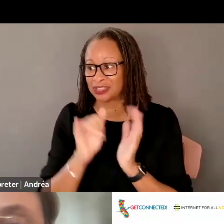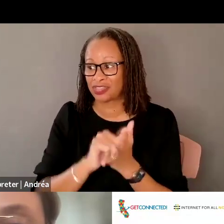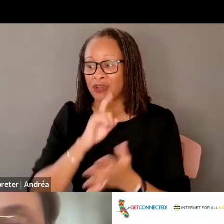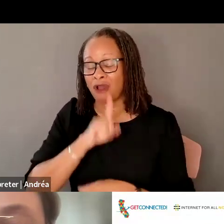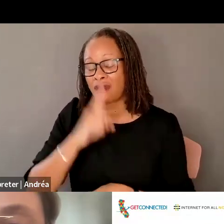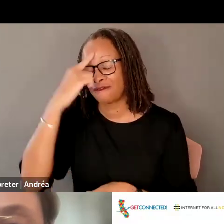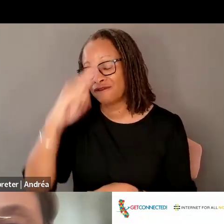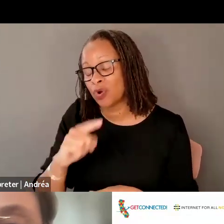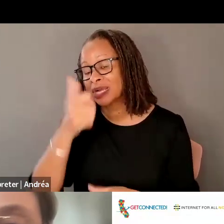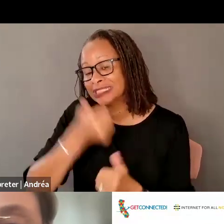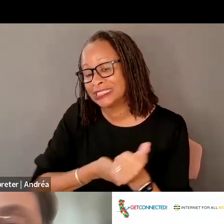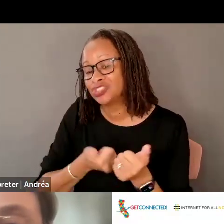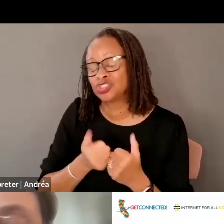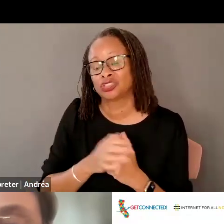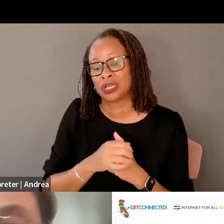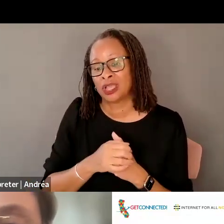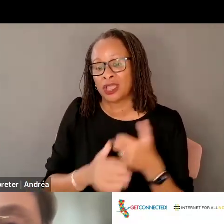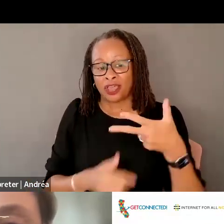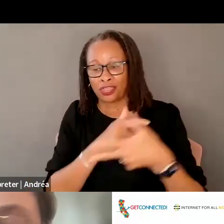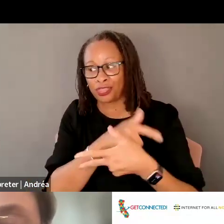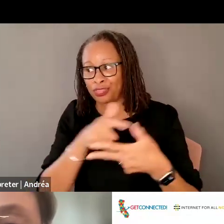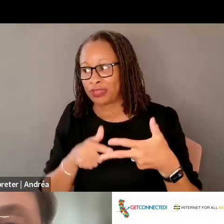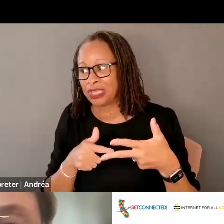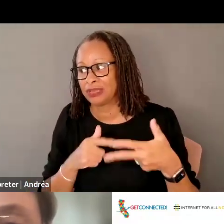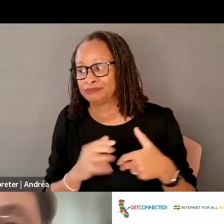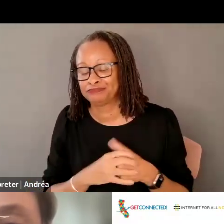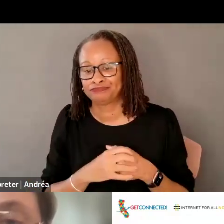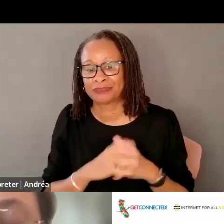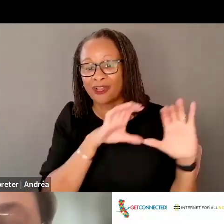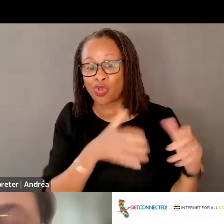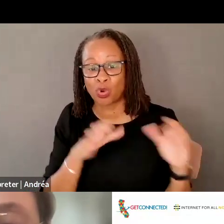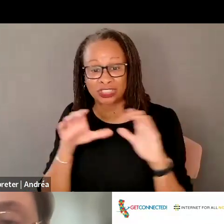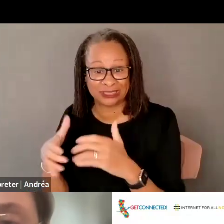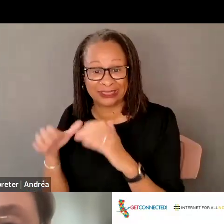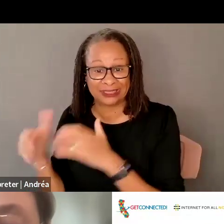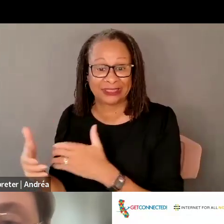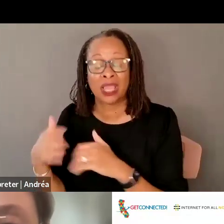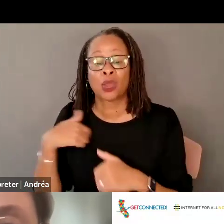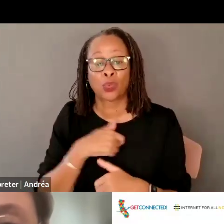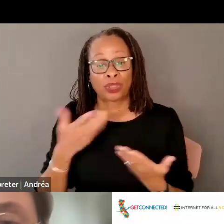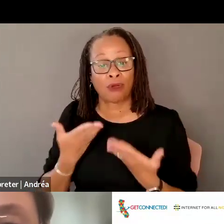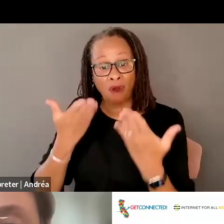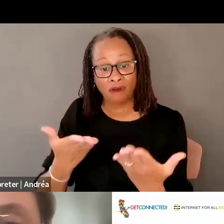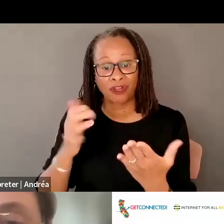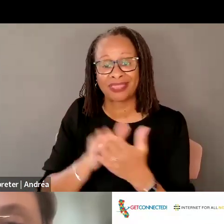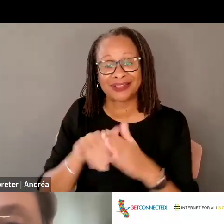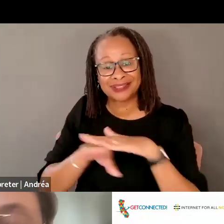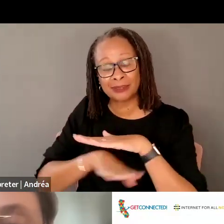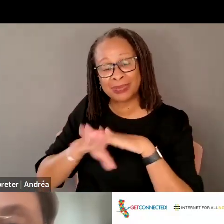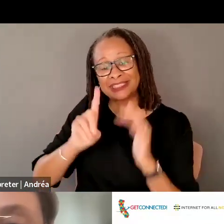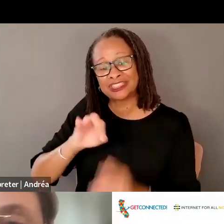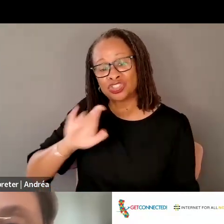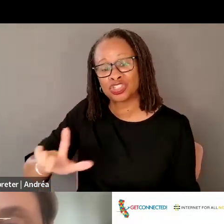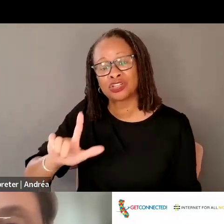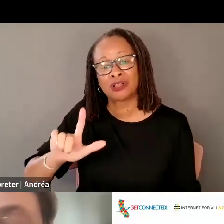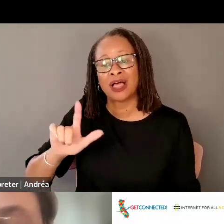each of the three courses that we offer. That is the basic digital literacy. There's a